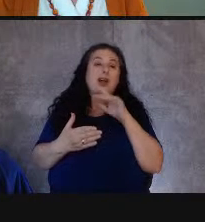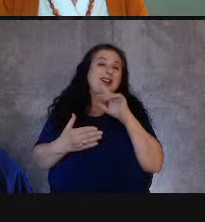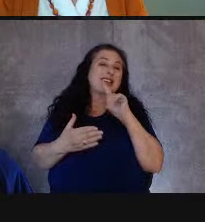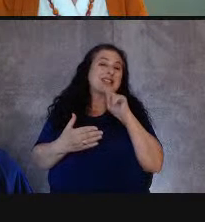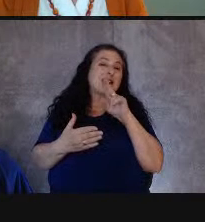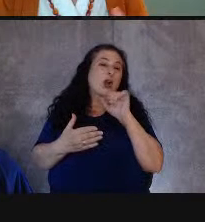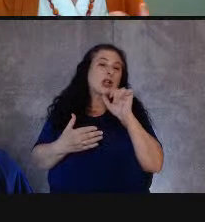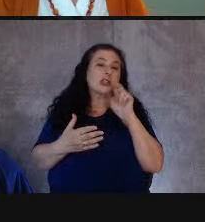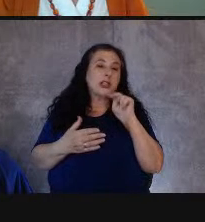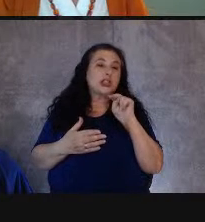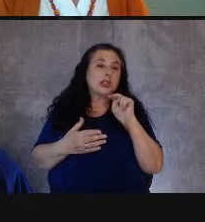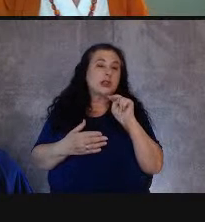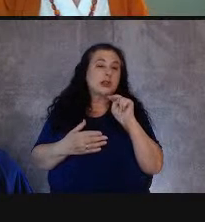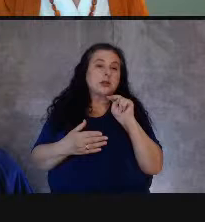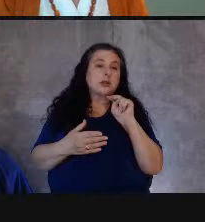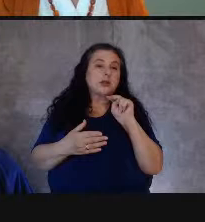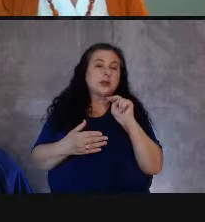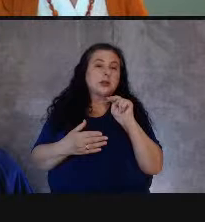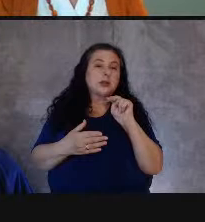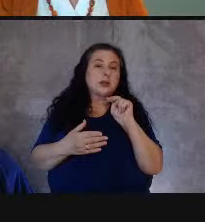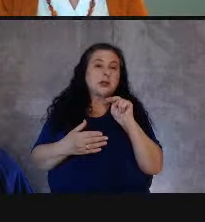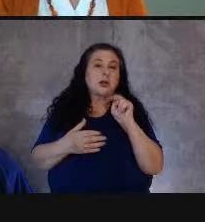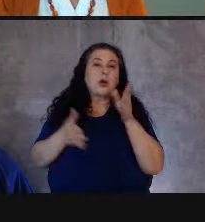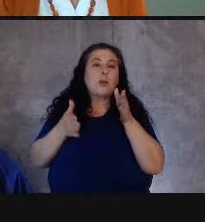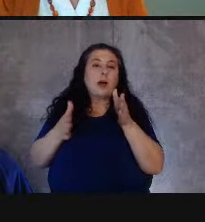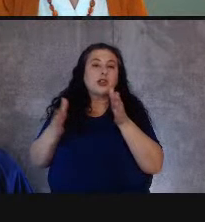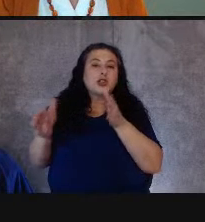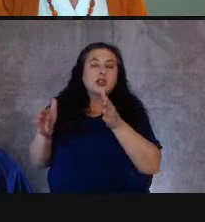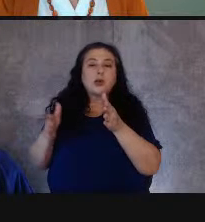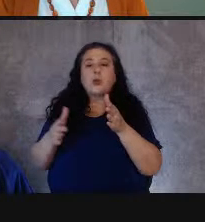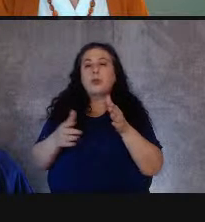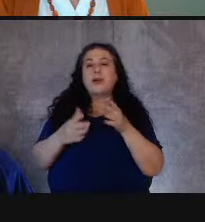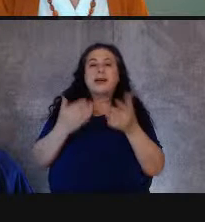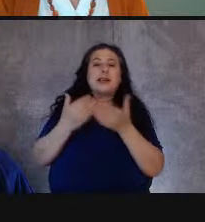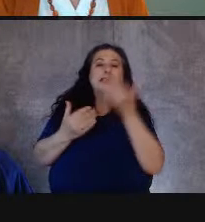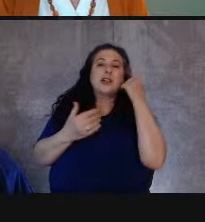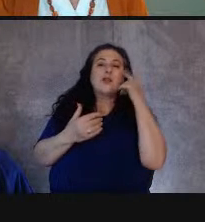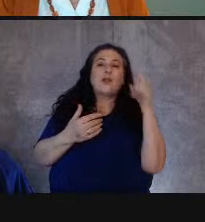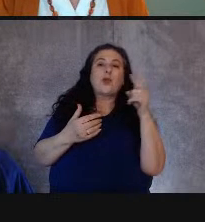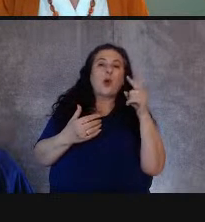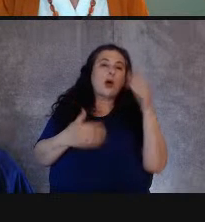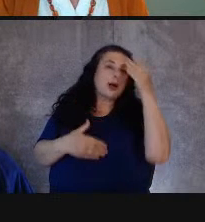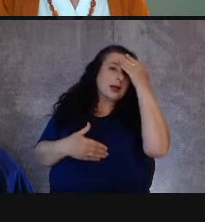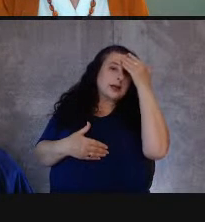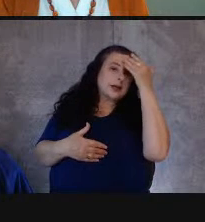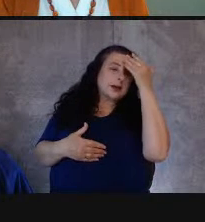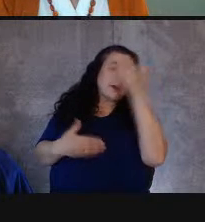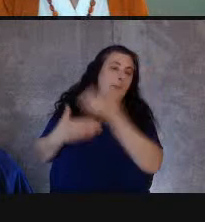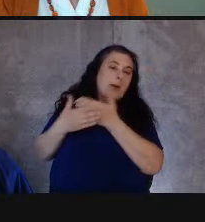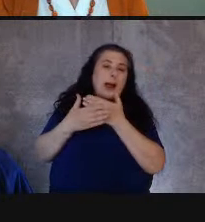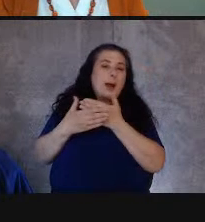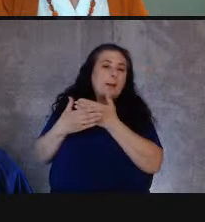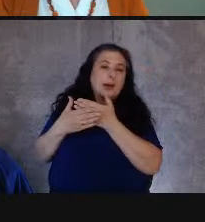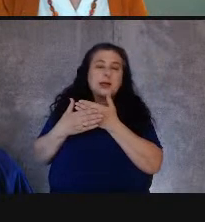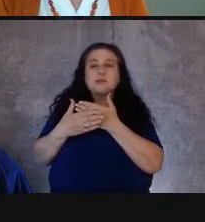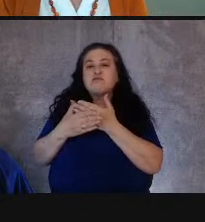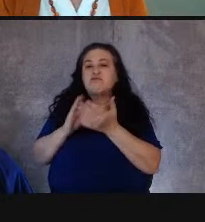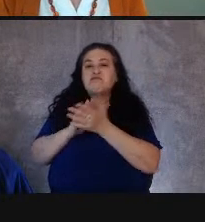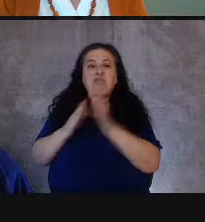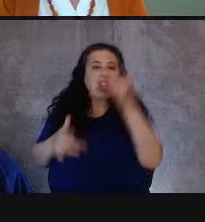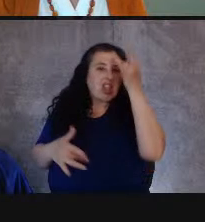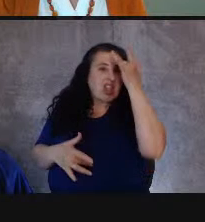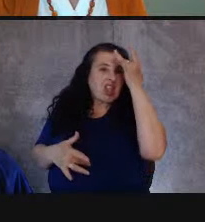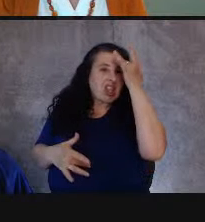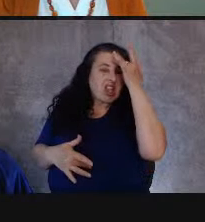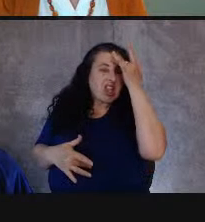measures, that it would be very, very easy for an infant to pick up an infection and